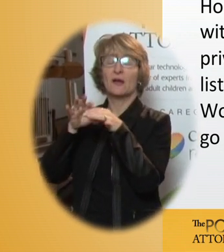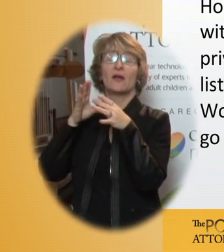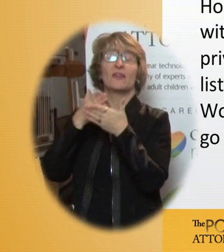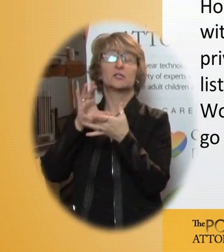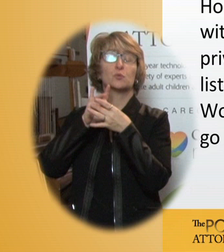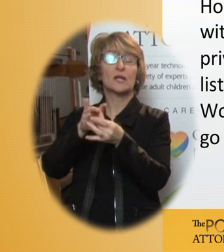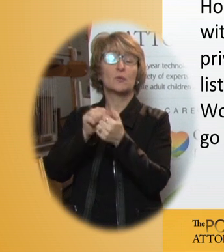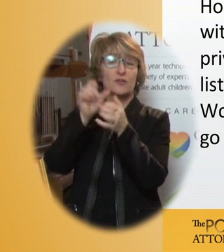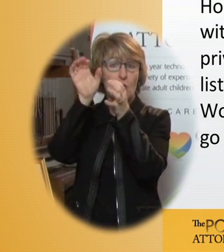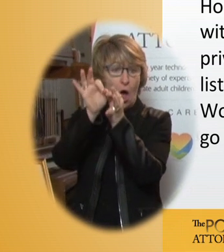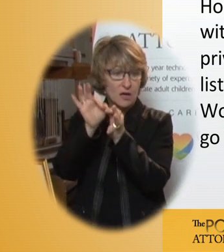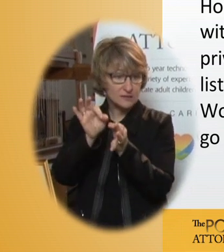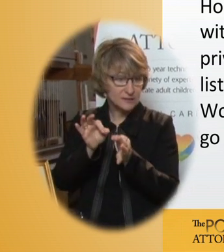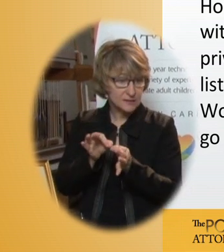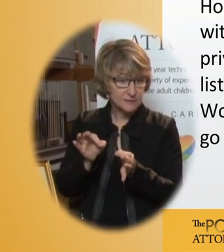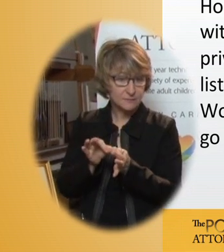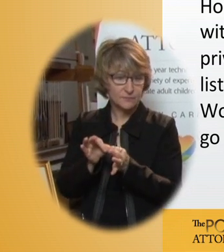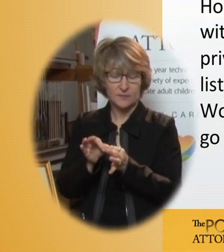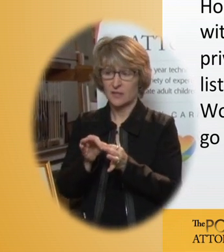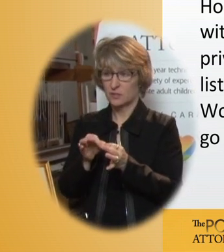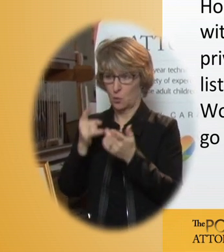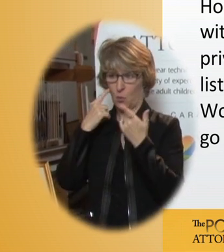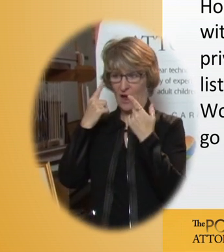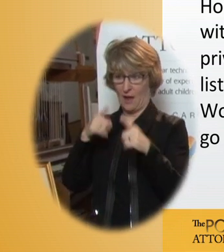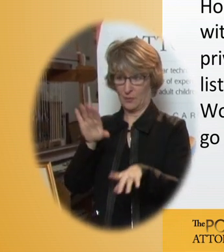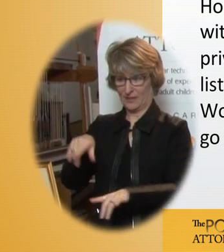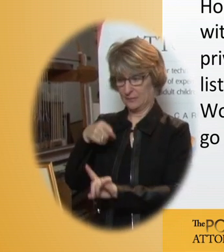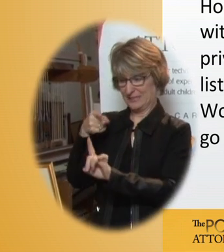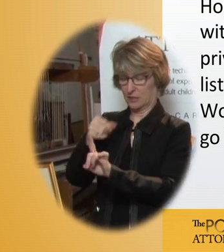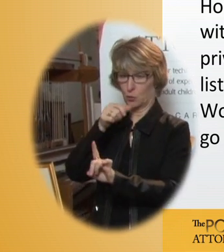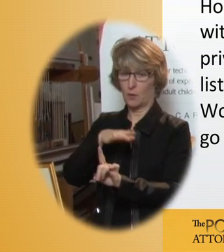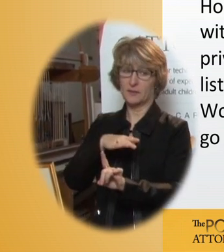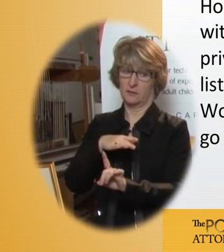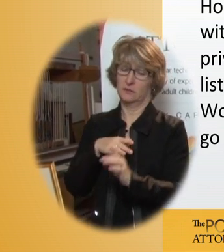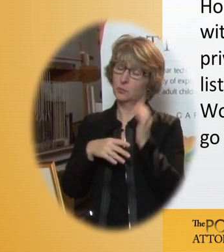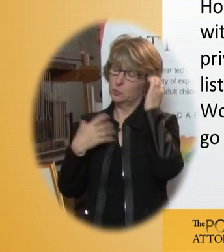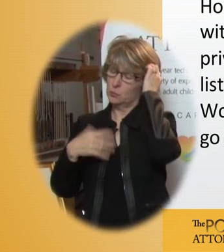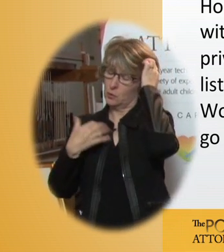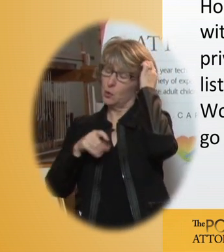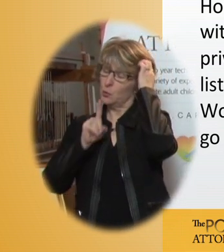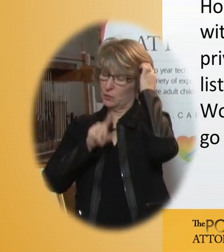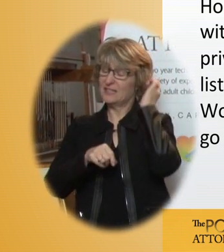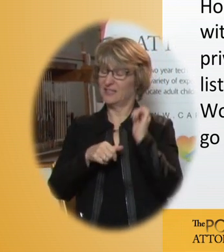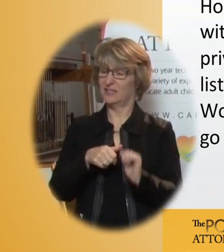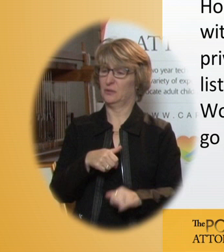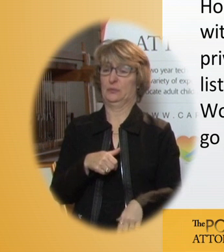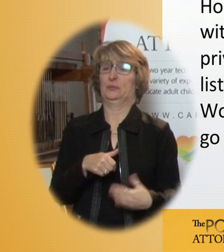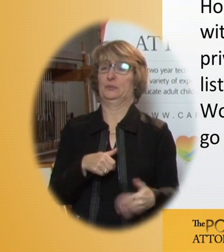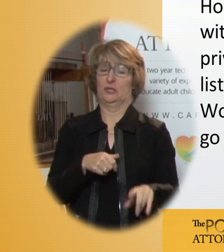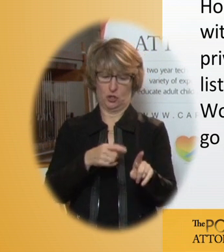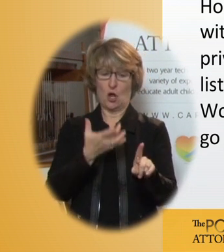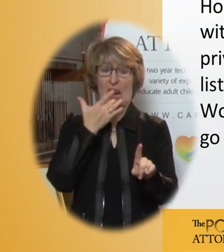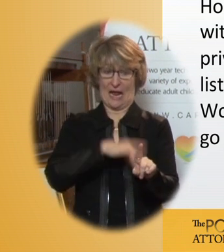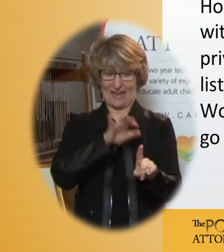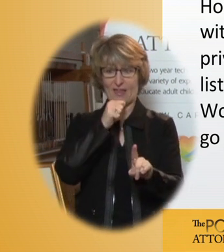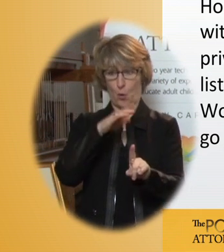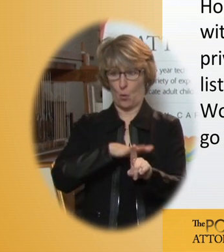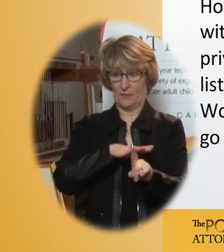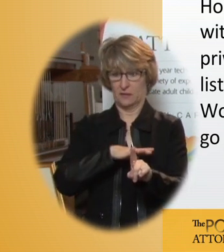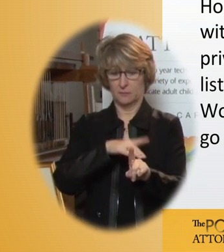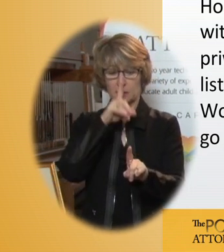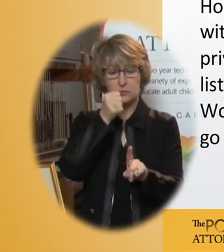What happened with this particular woman was, and she was very lucky because she had the financial means to